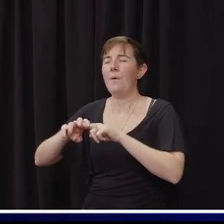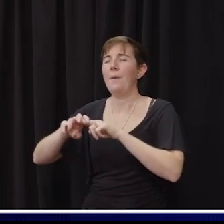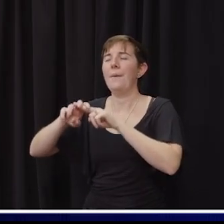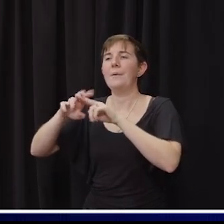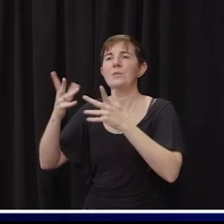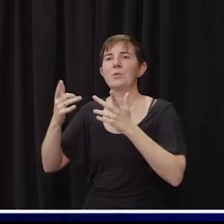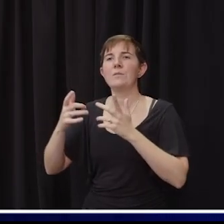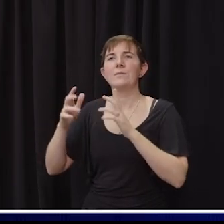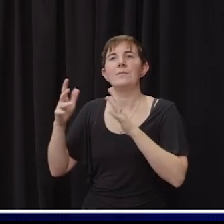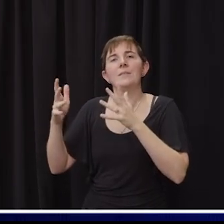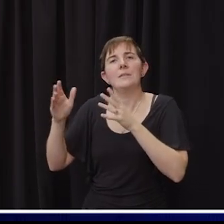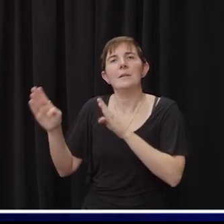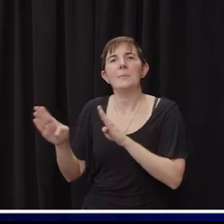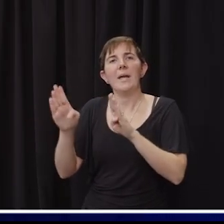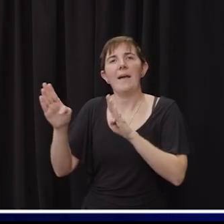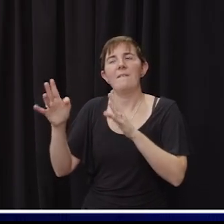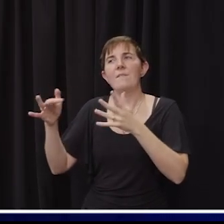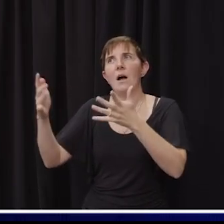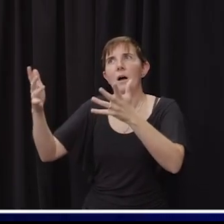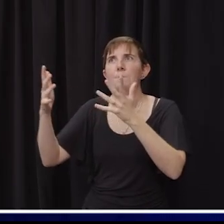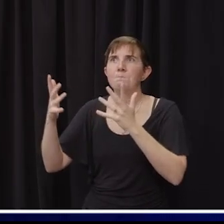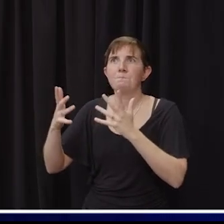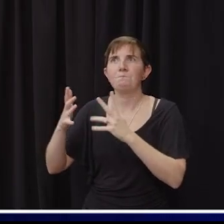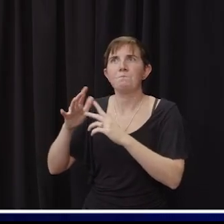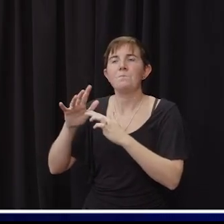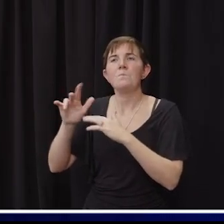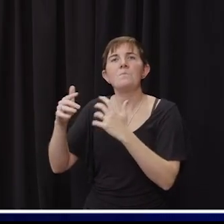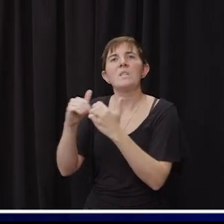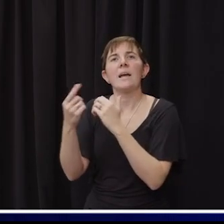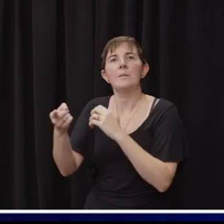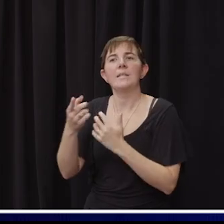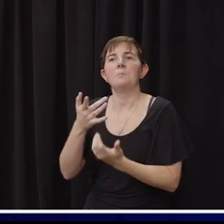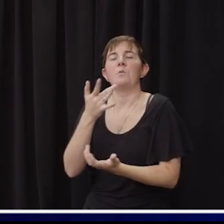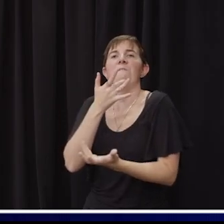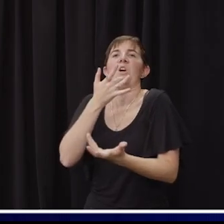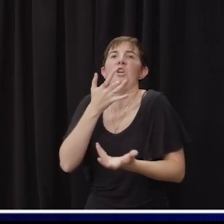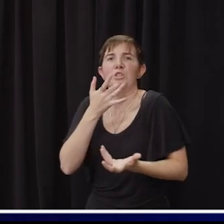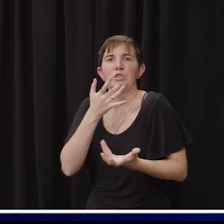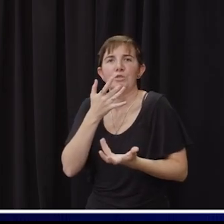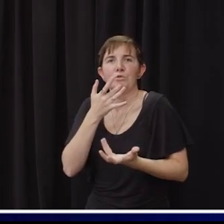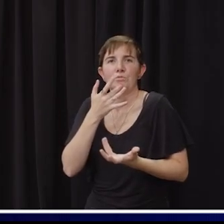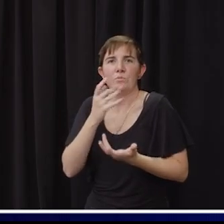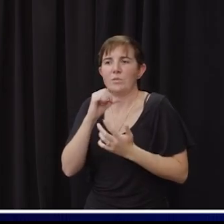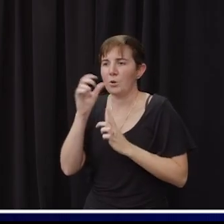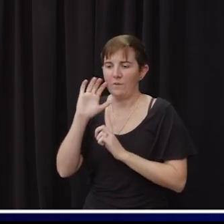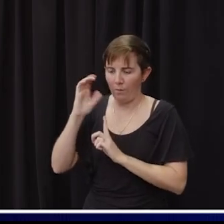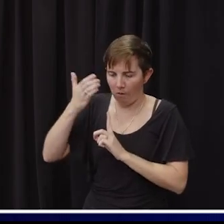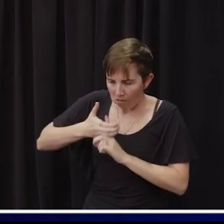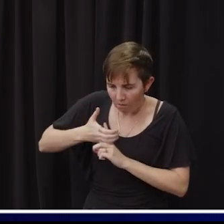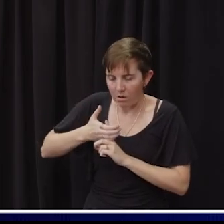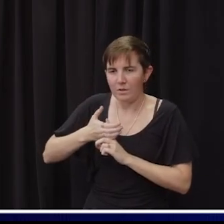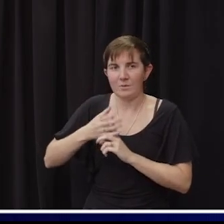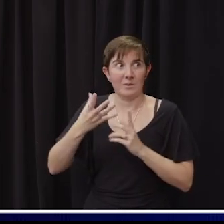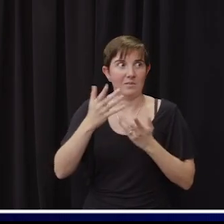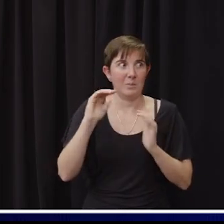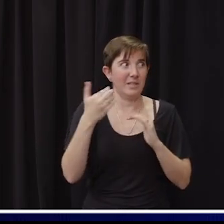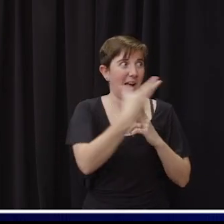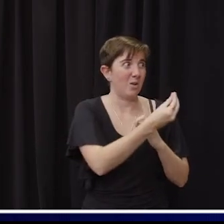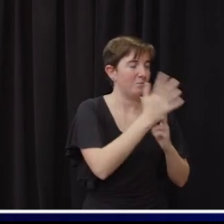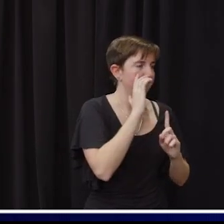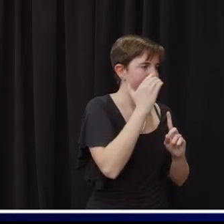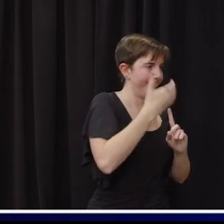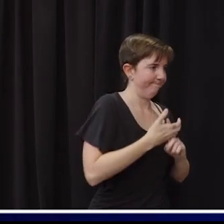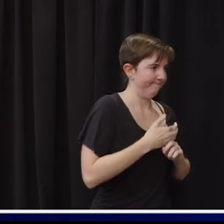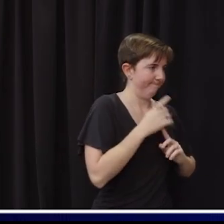sort of behave a little bit, maybe how they want to, where out in the kind of the public areas they might feel a little